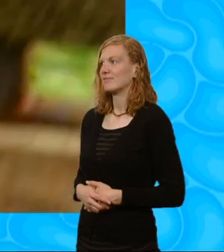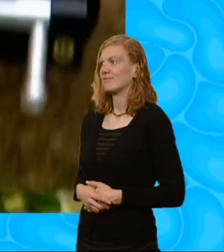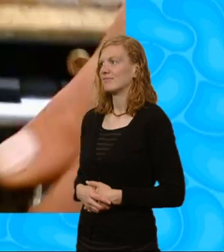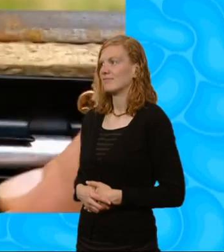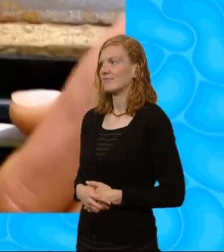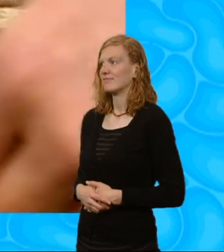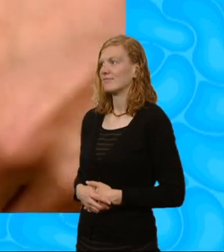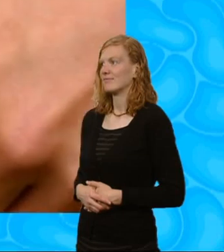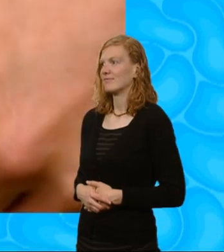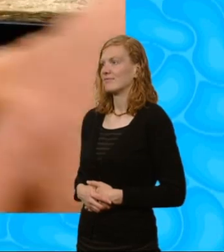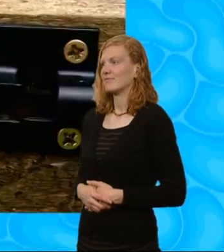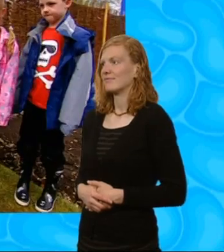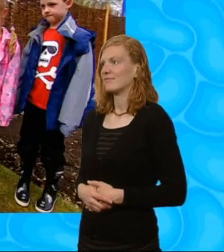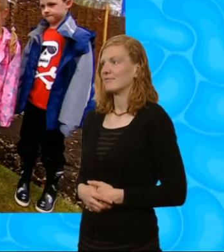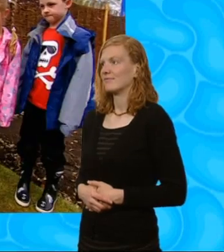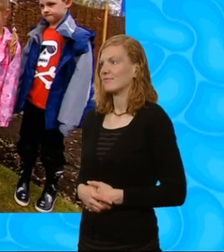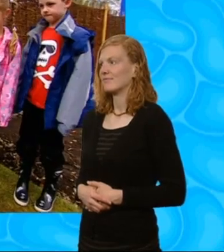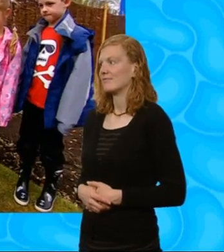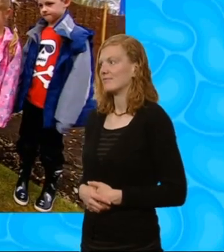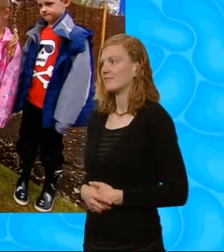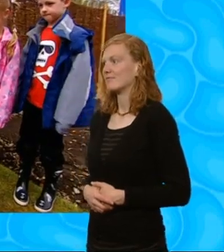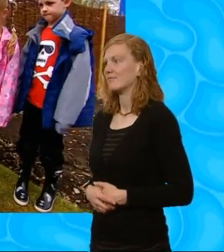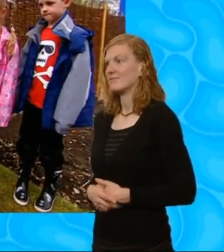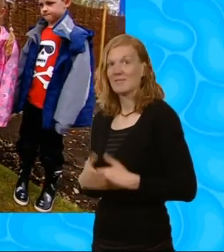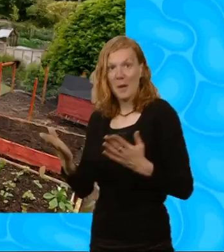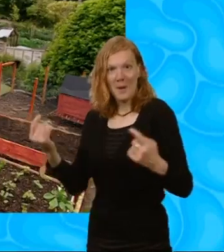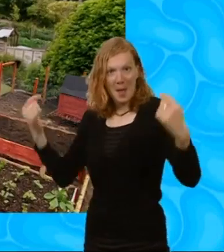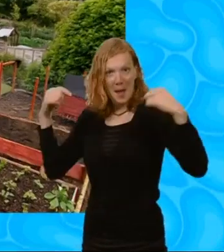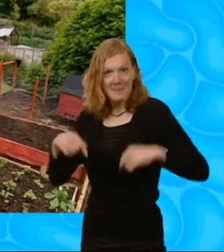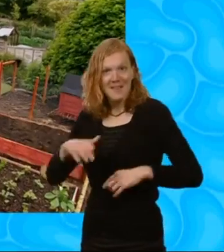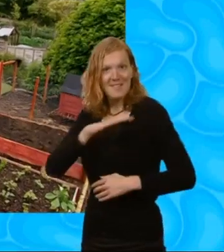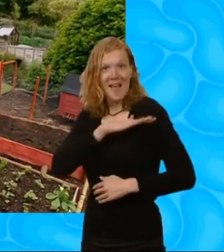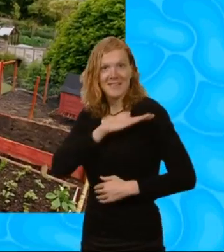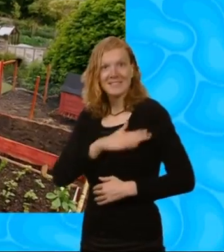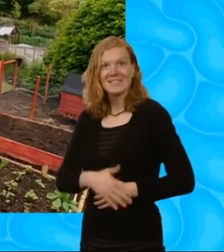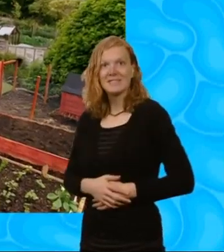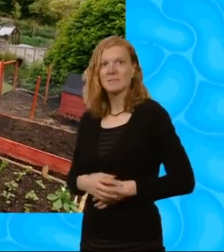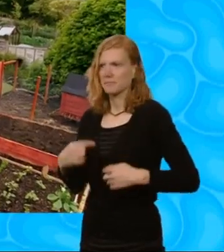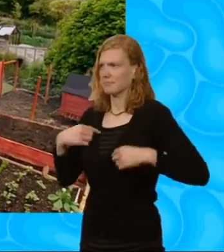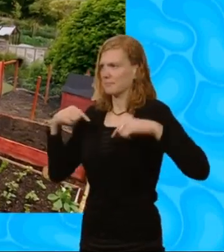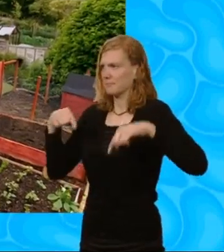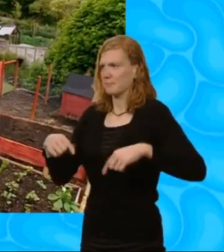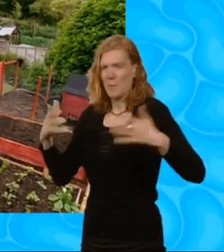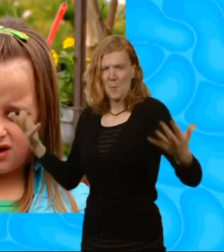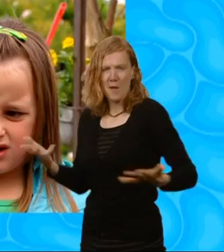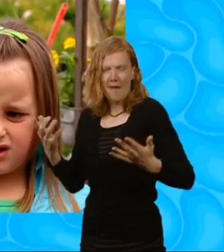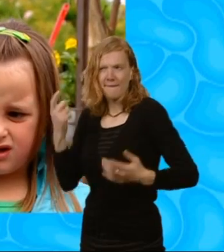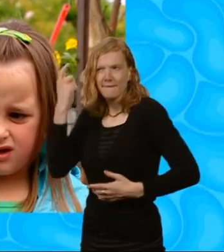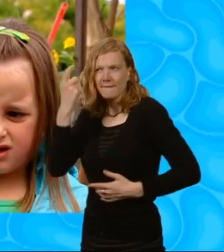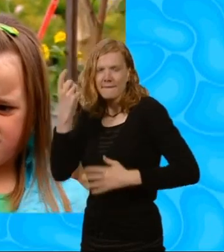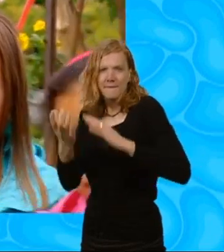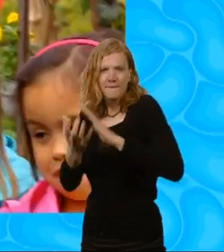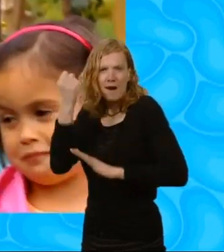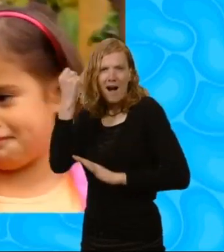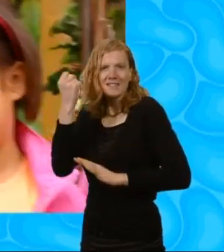Welcome to the I Can Cook garden, everyone. Where in the garden do you